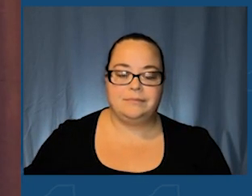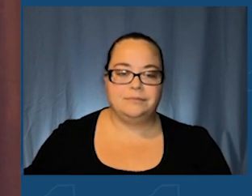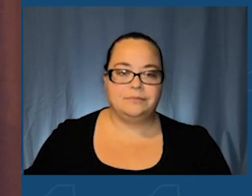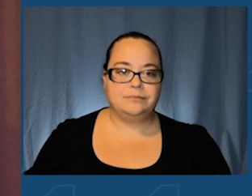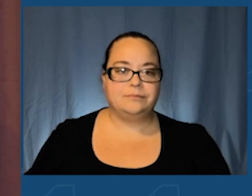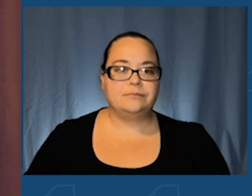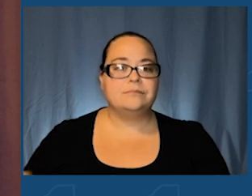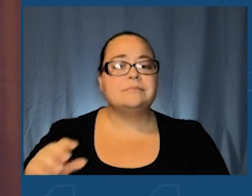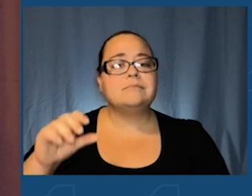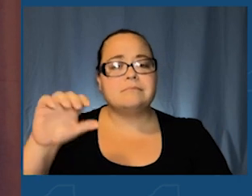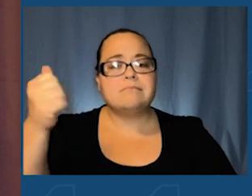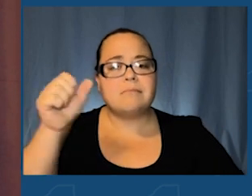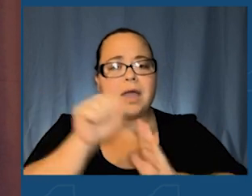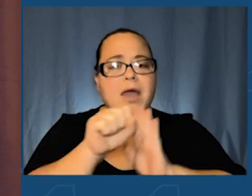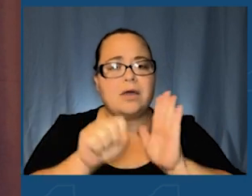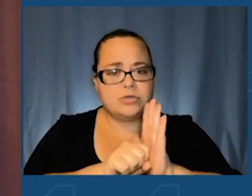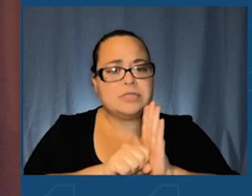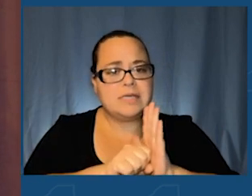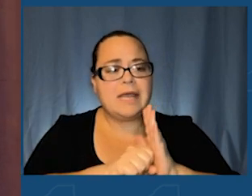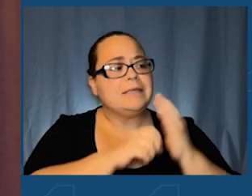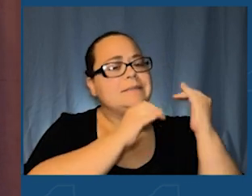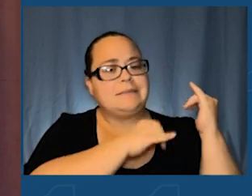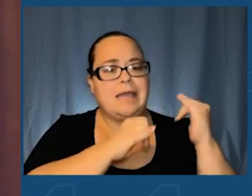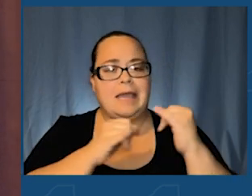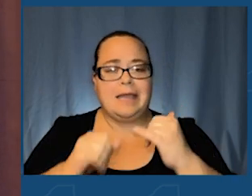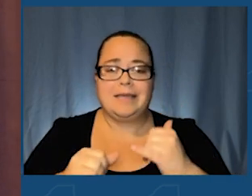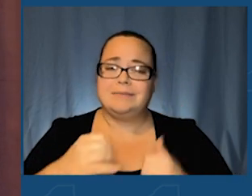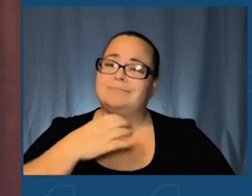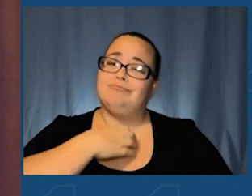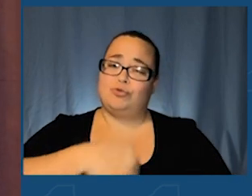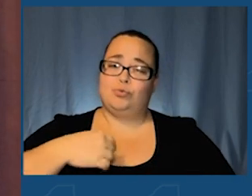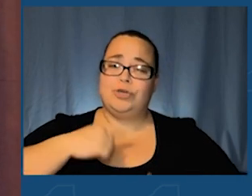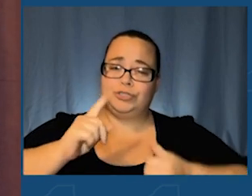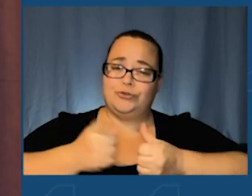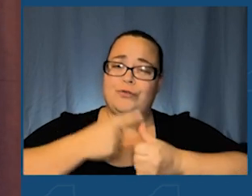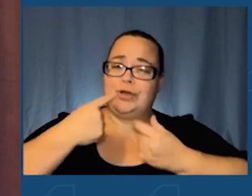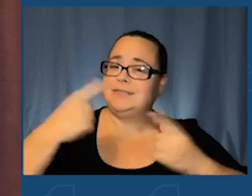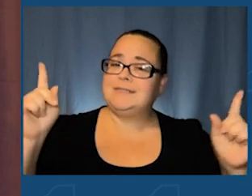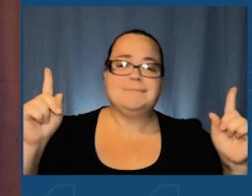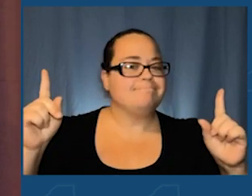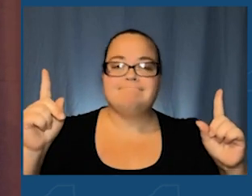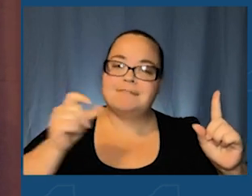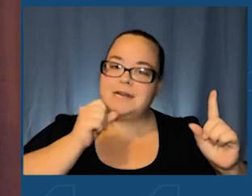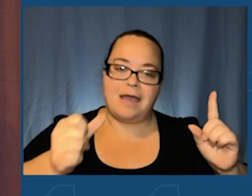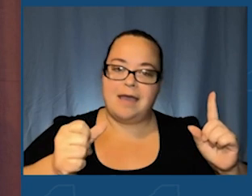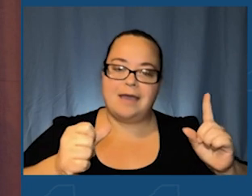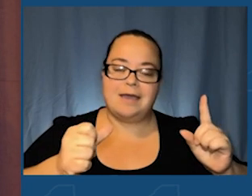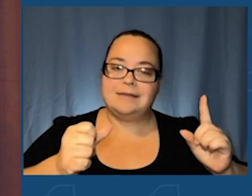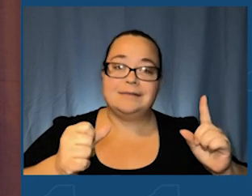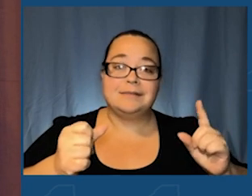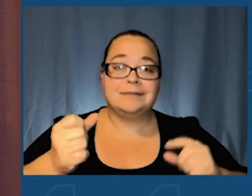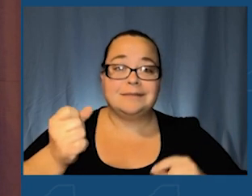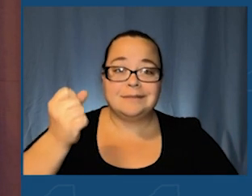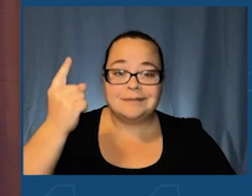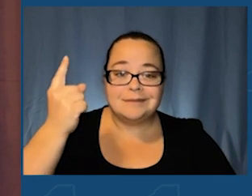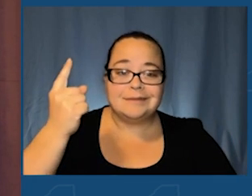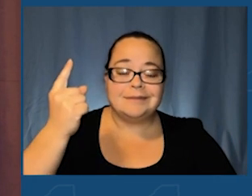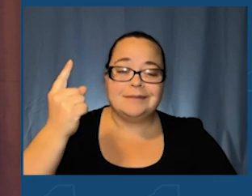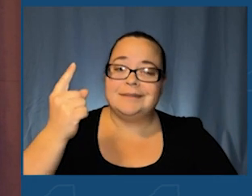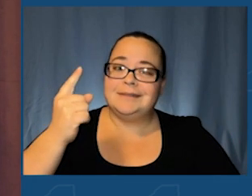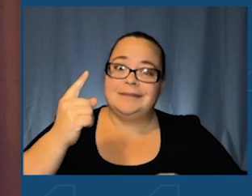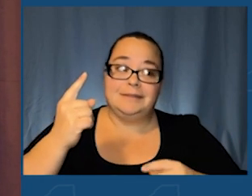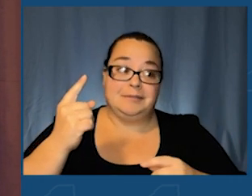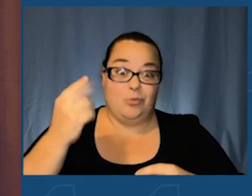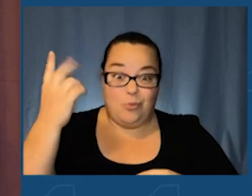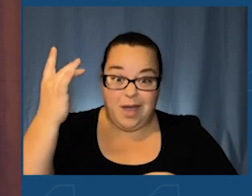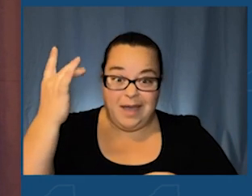Other states have done this. I mean, I wish we could say we're the first. We're not, because of all kinds of